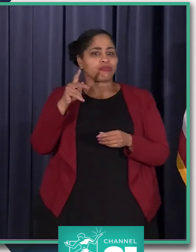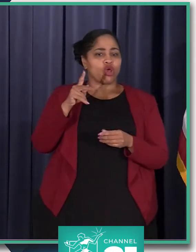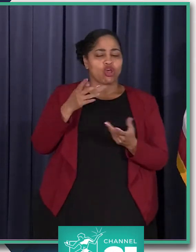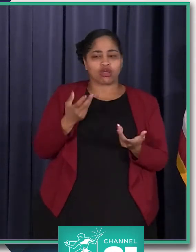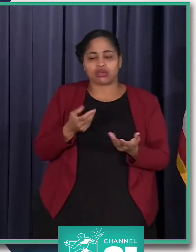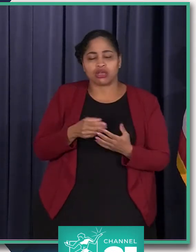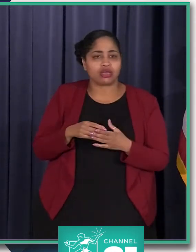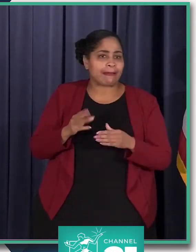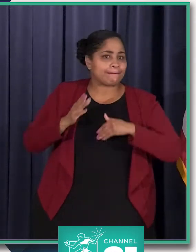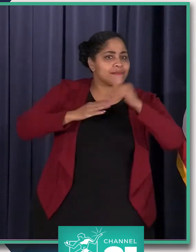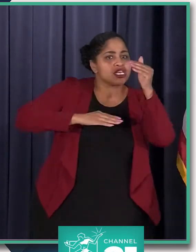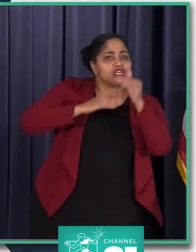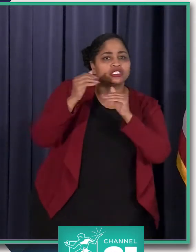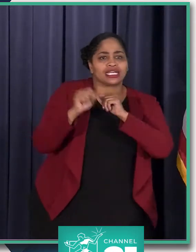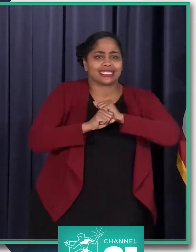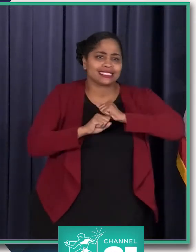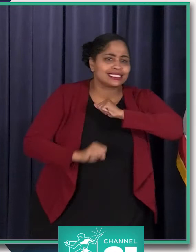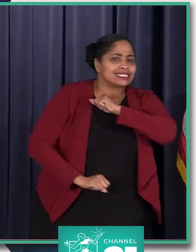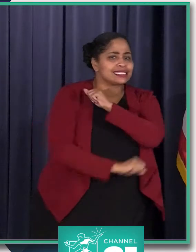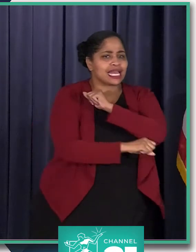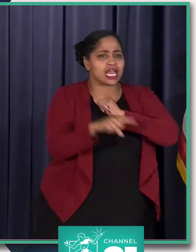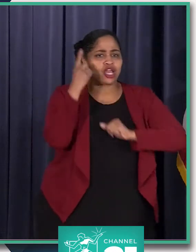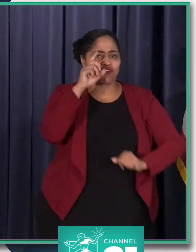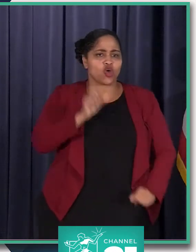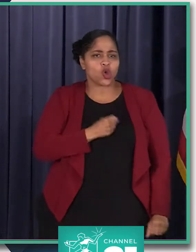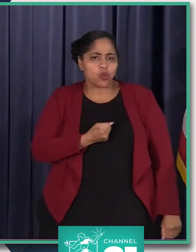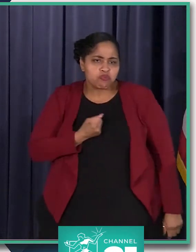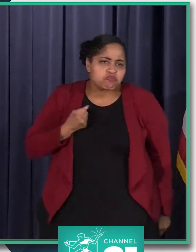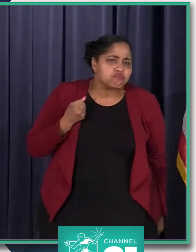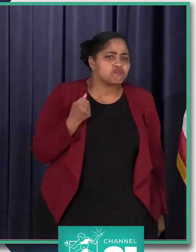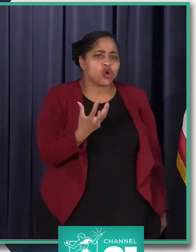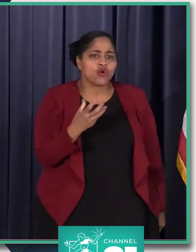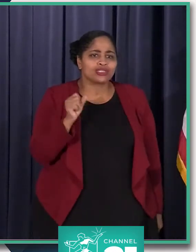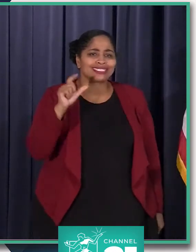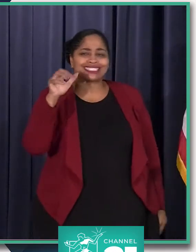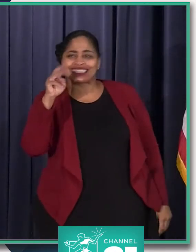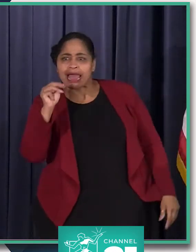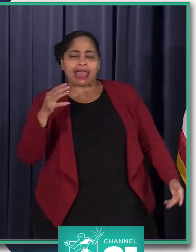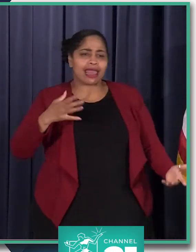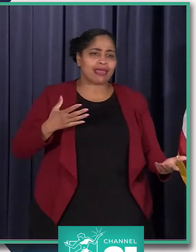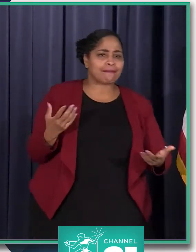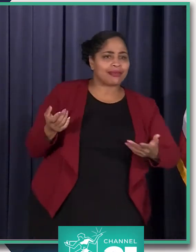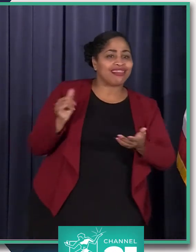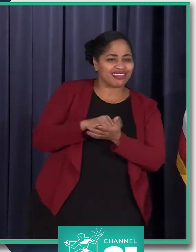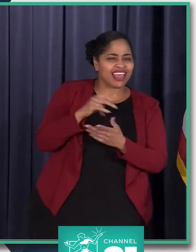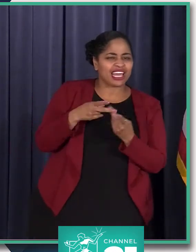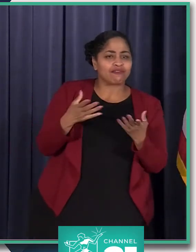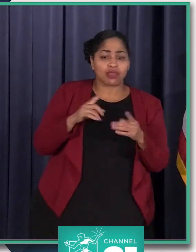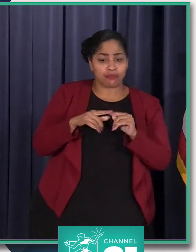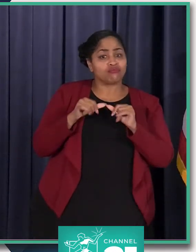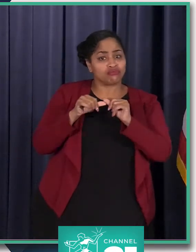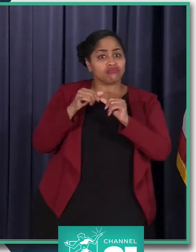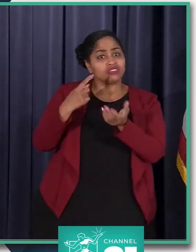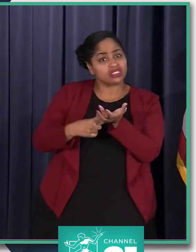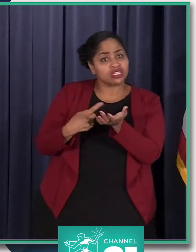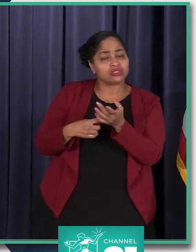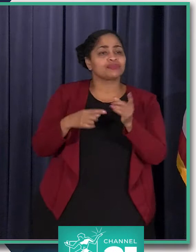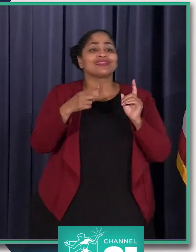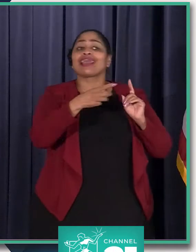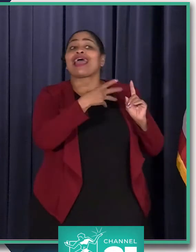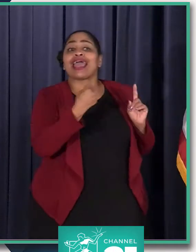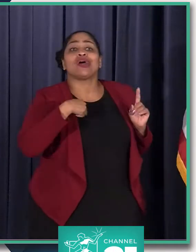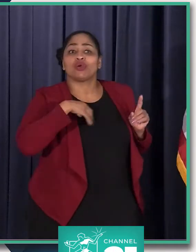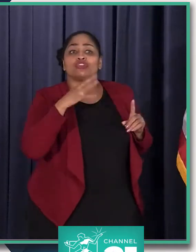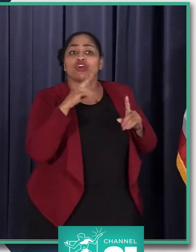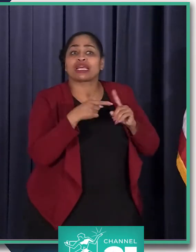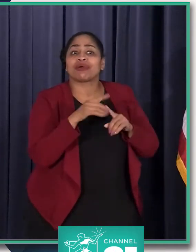about building a stage for poetry slams and the like. And so the conversations are ongoing. And we were talking about